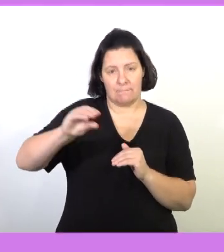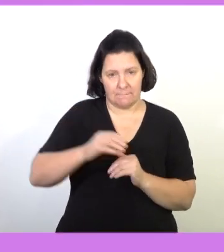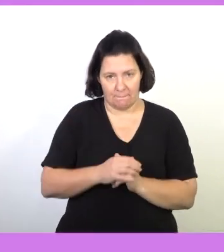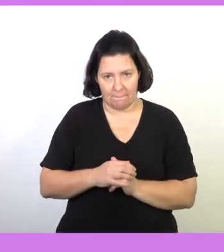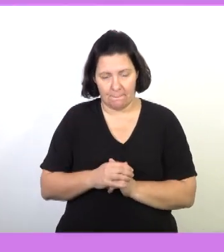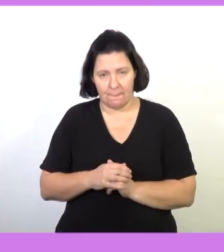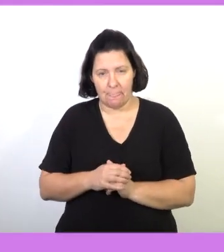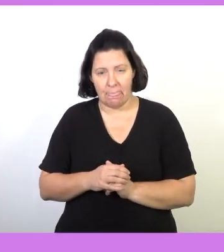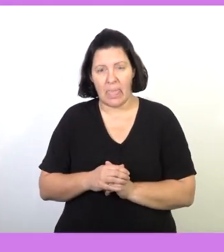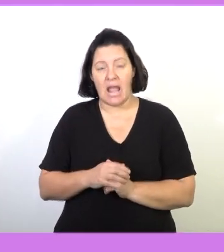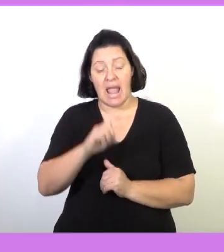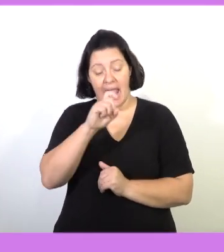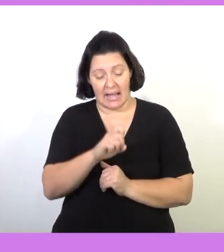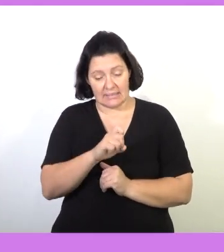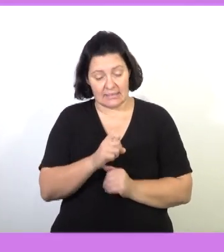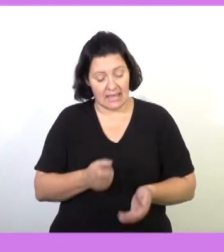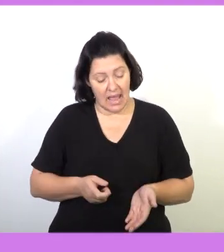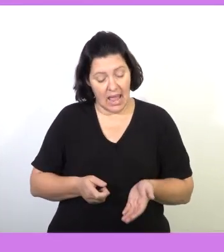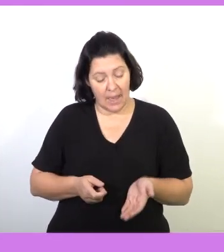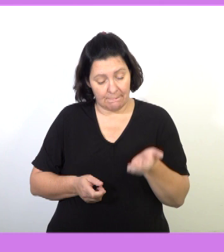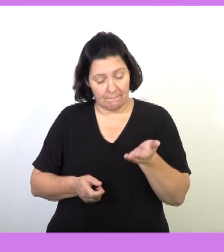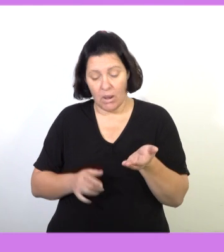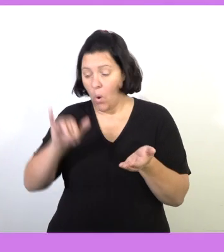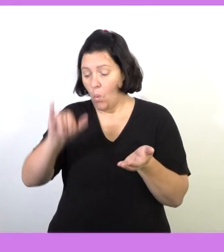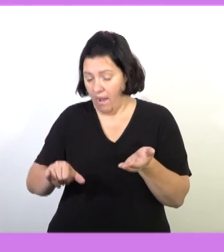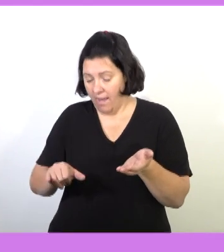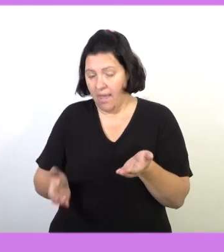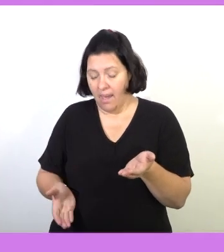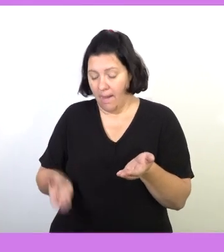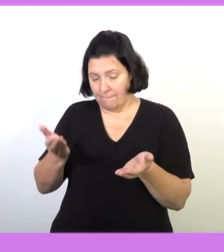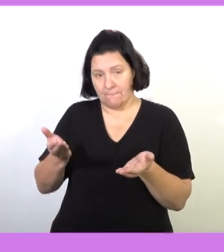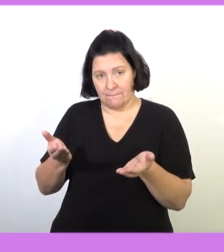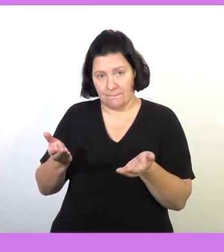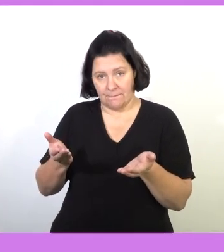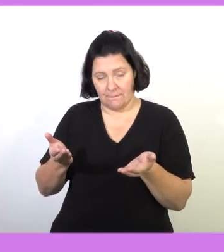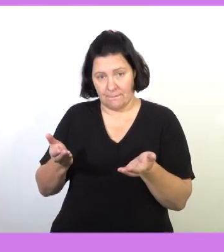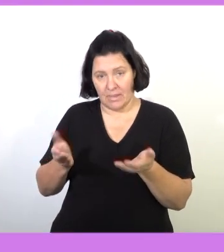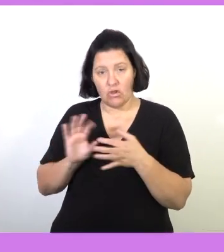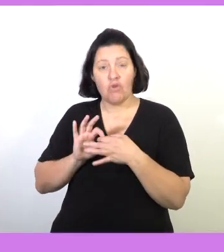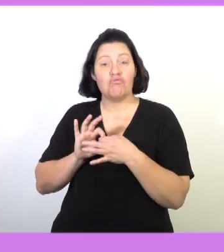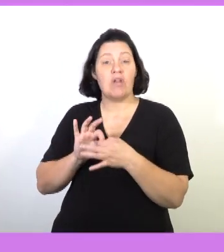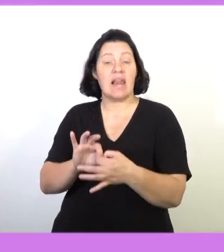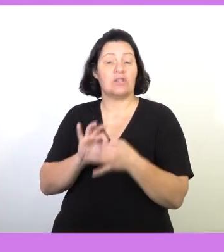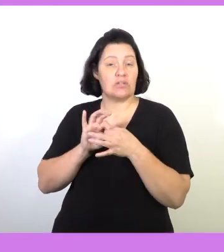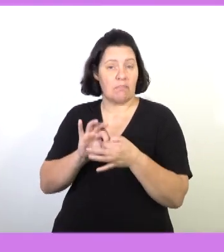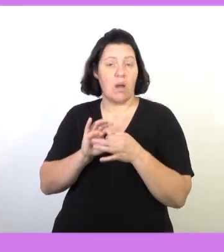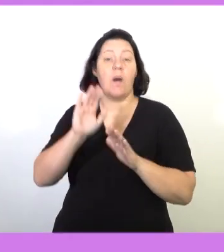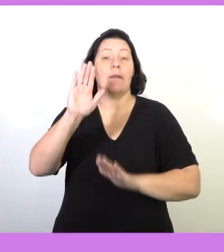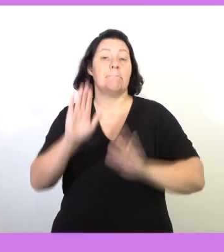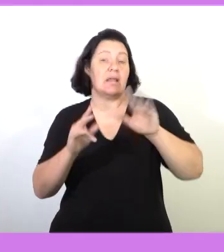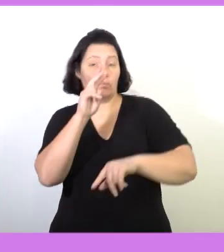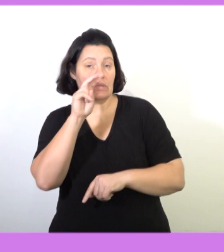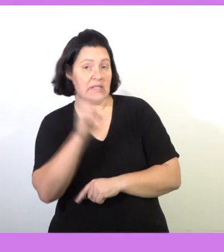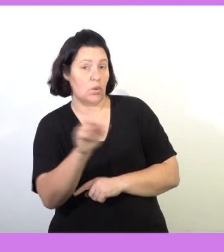the x-axis, when the x values are going up, so does the y values. So the relationship or